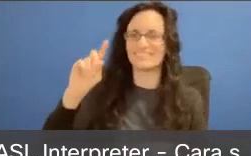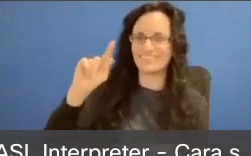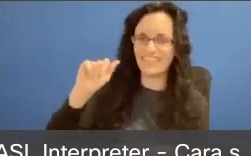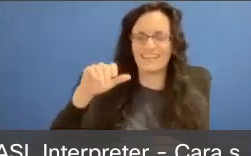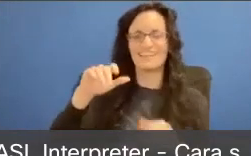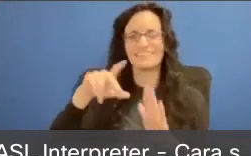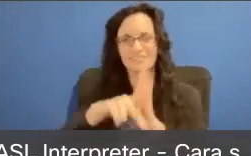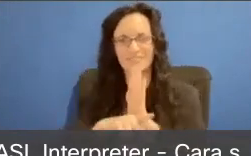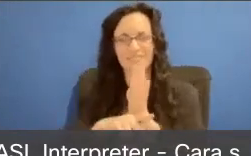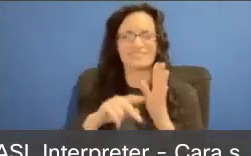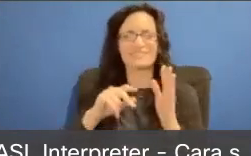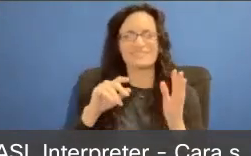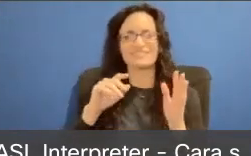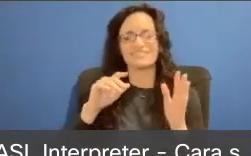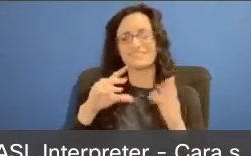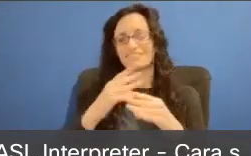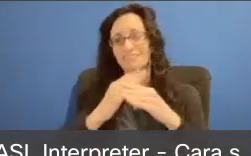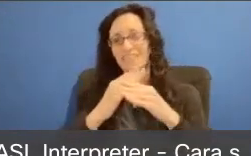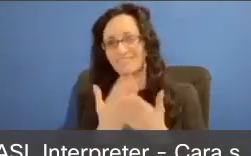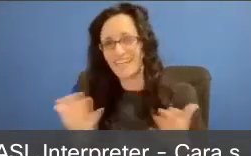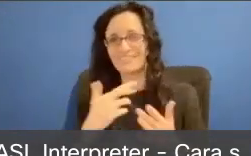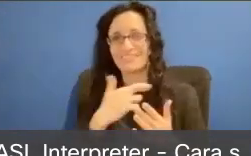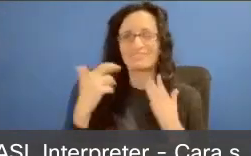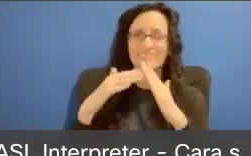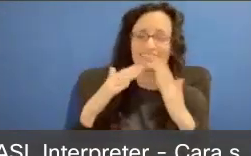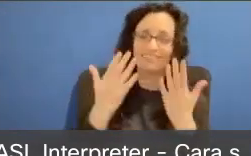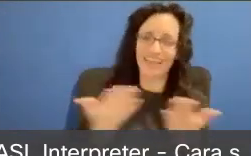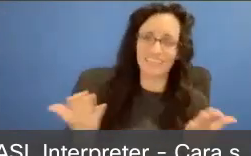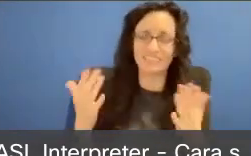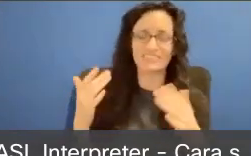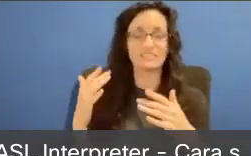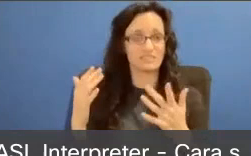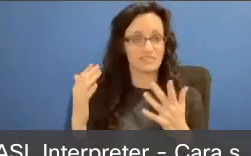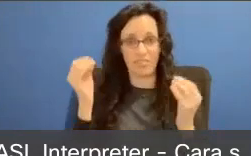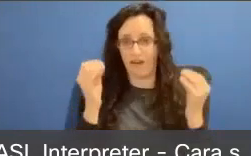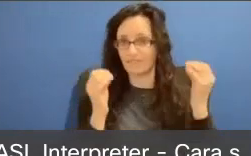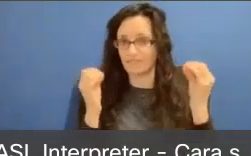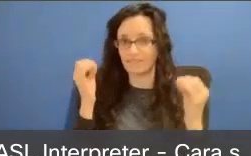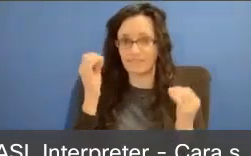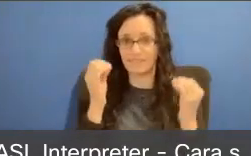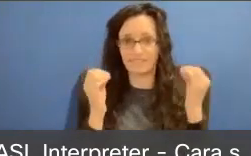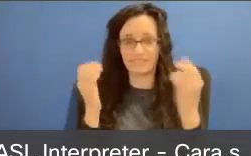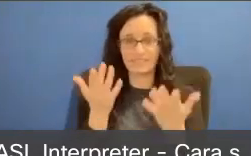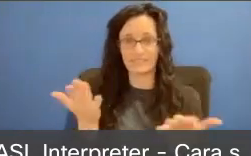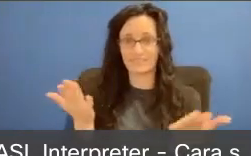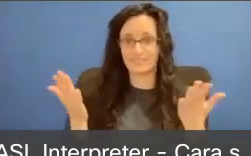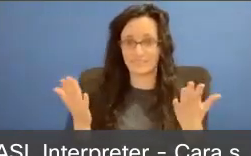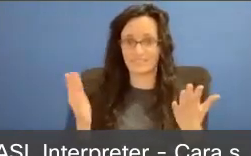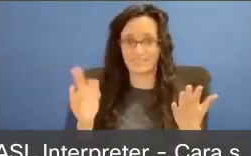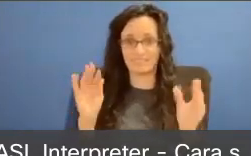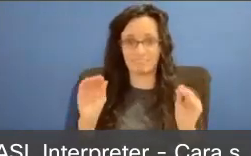around suicide, risk factors, protective factors. Any other thoughts on those things before we move on?